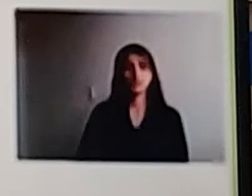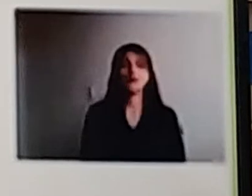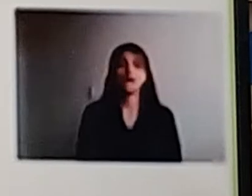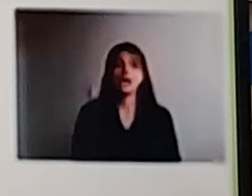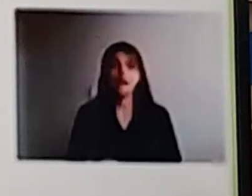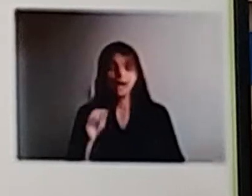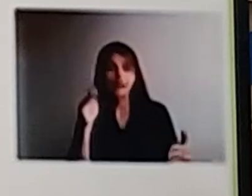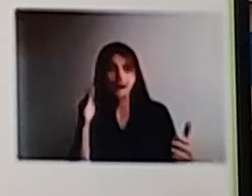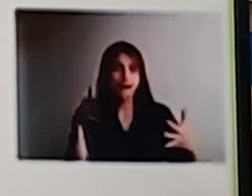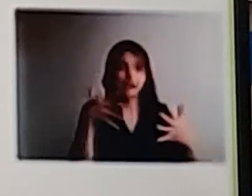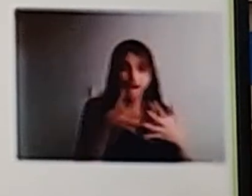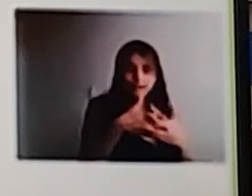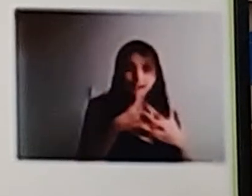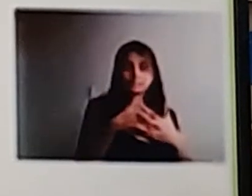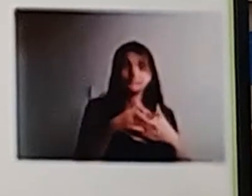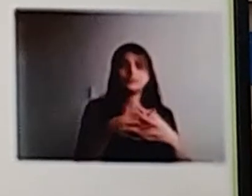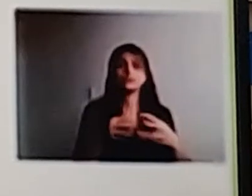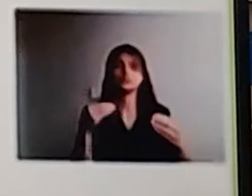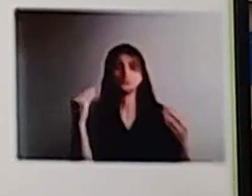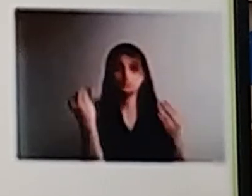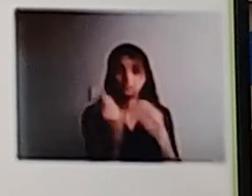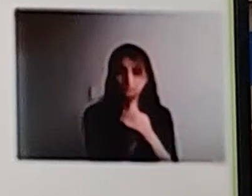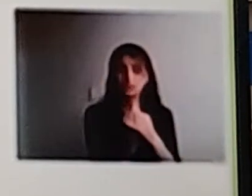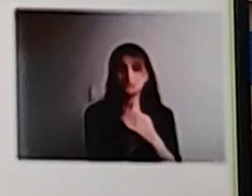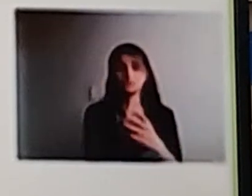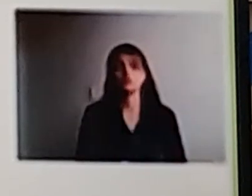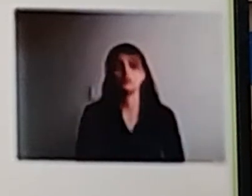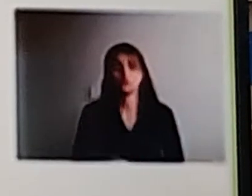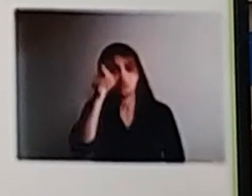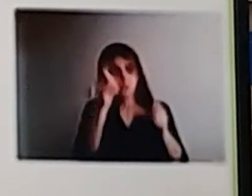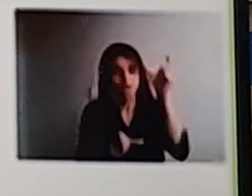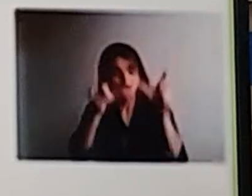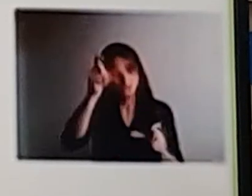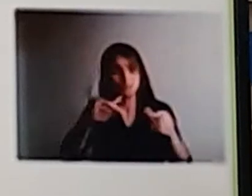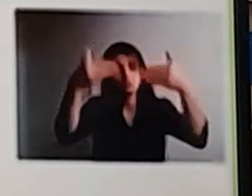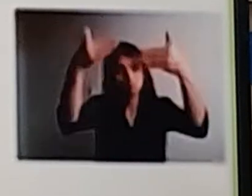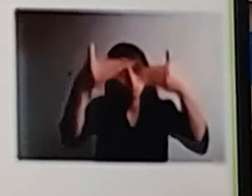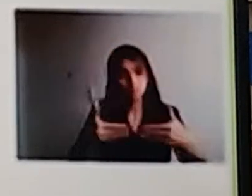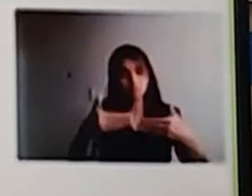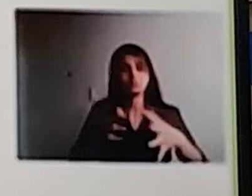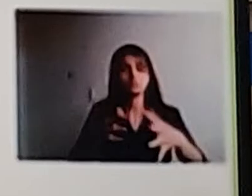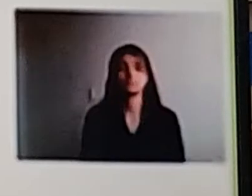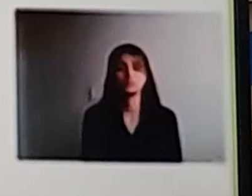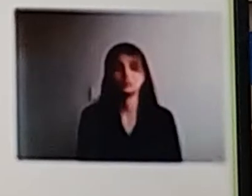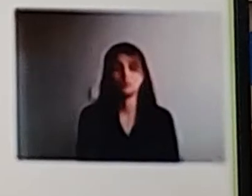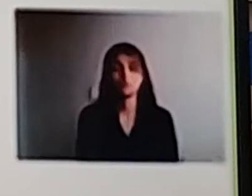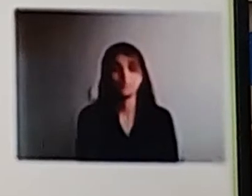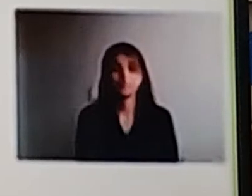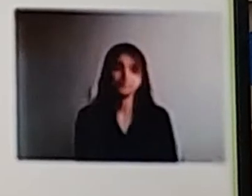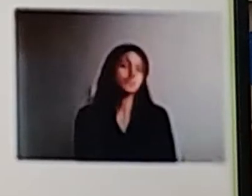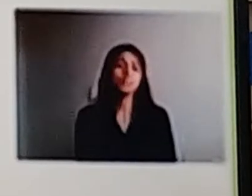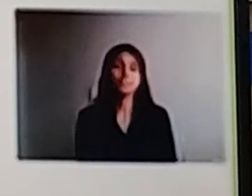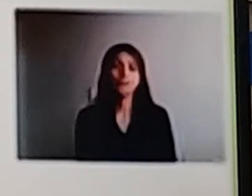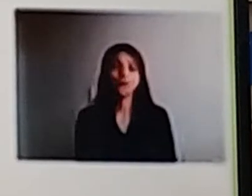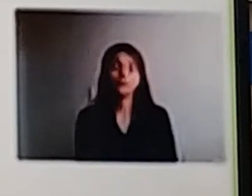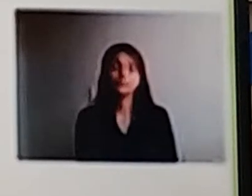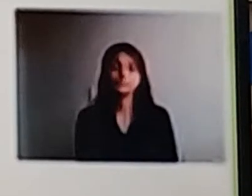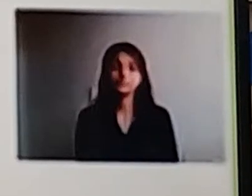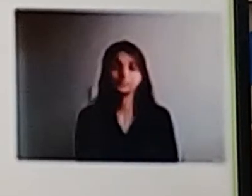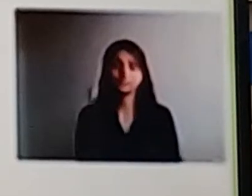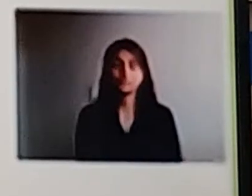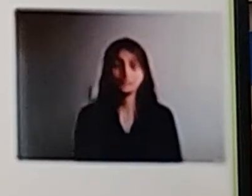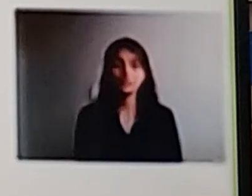free. We'll be putting their names in our website, saying that this place is an accessible place for